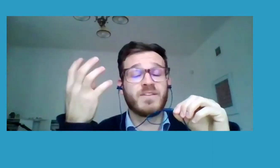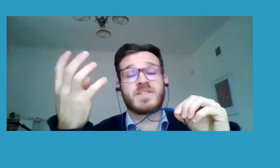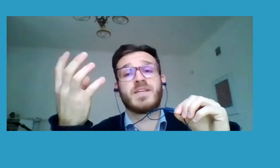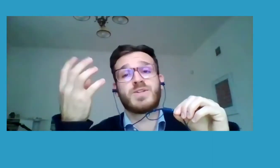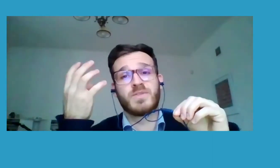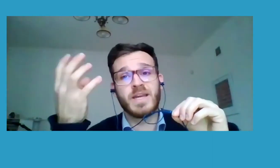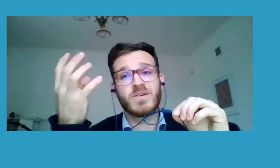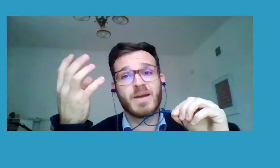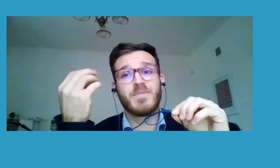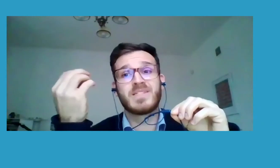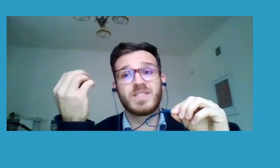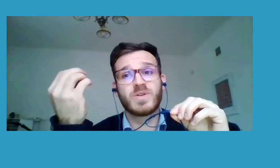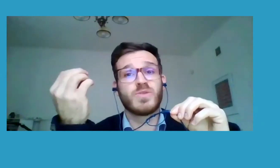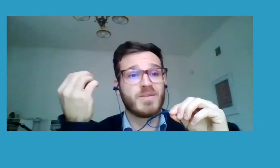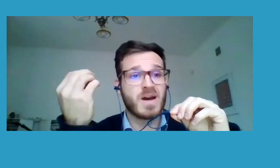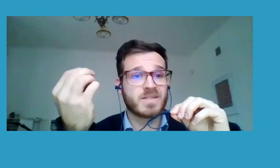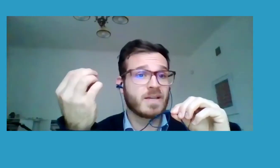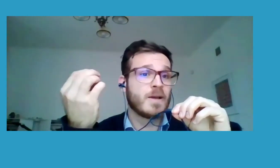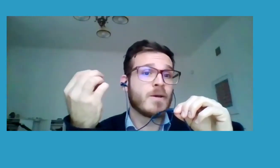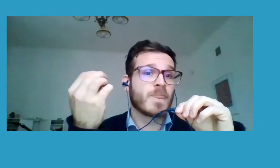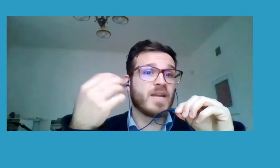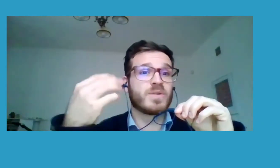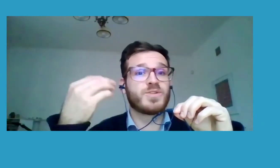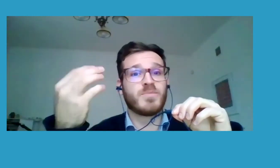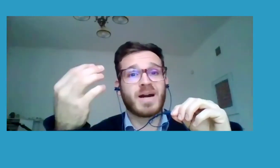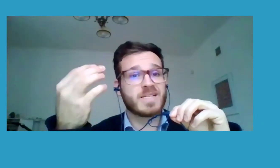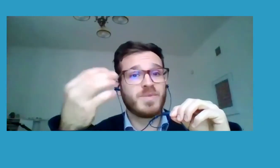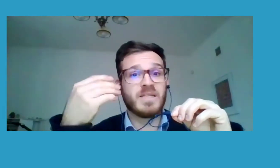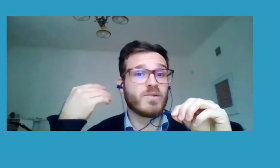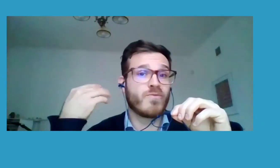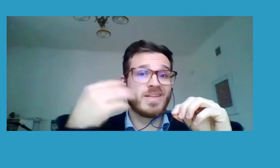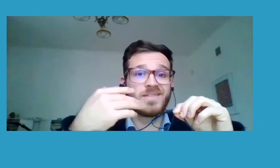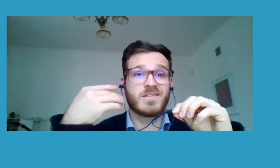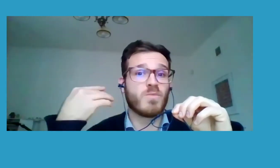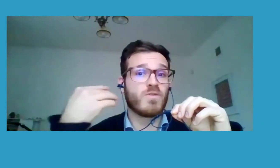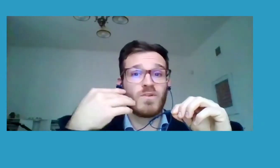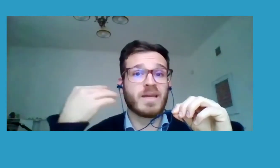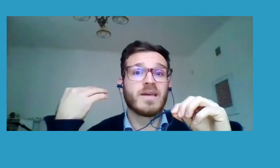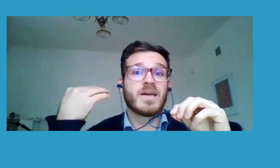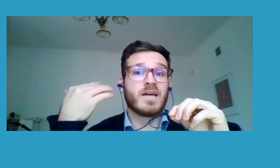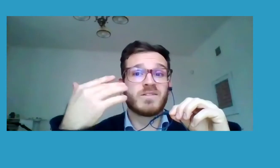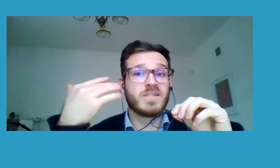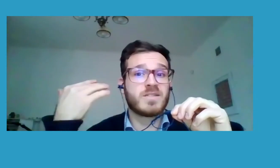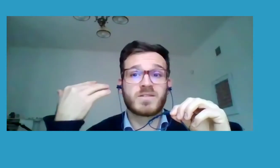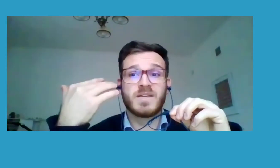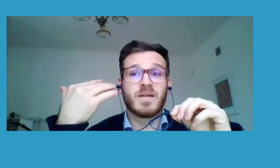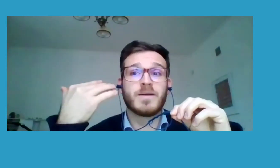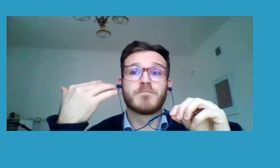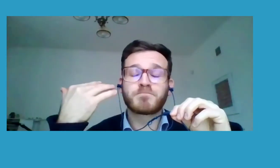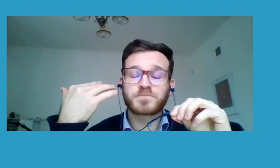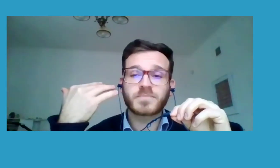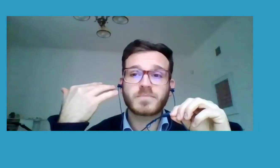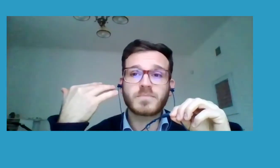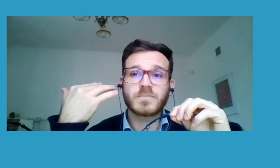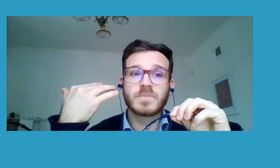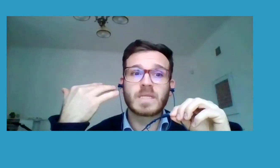obligation on effective investigation of hate crime, means literally to unmask any potential bias, be it racist, homophobic, anti-religious, or